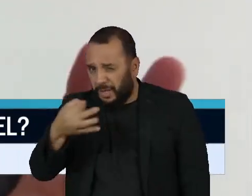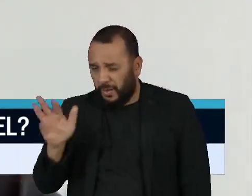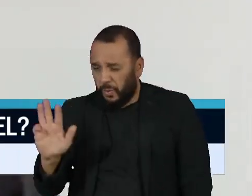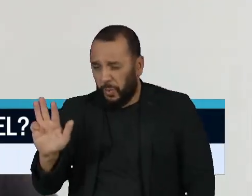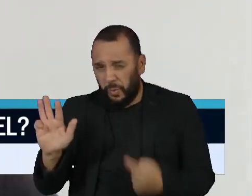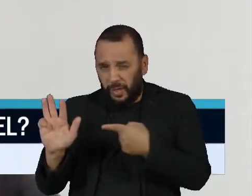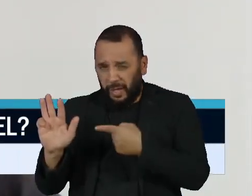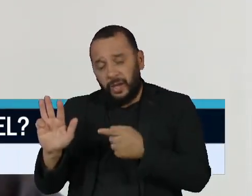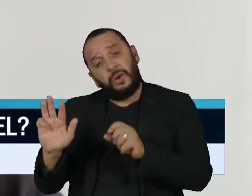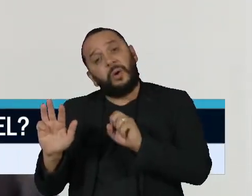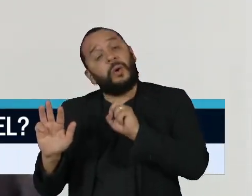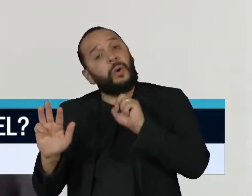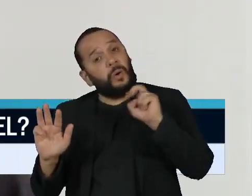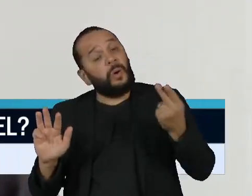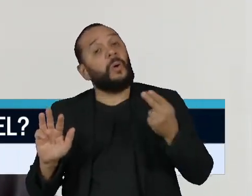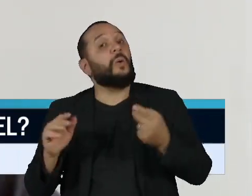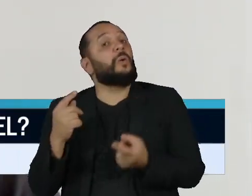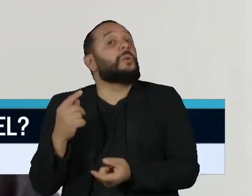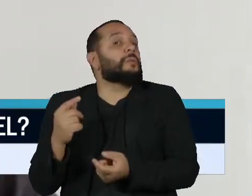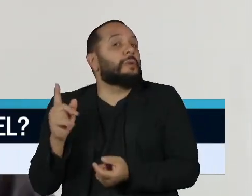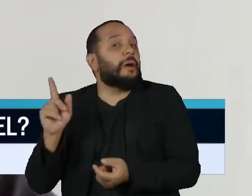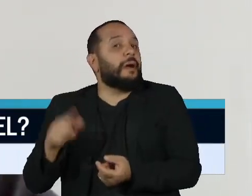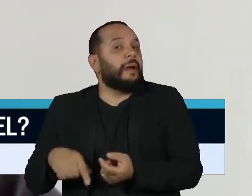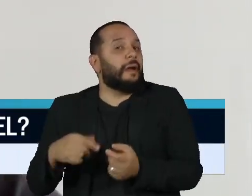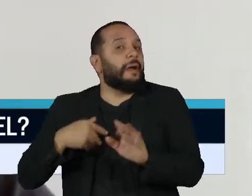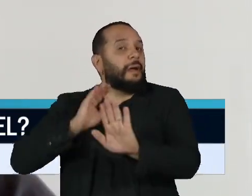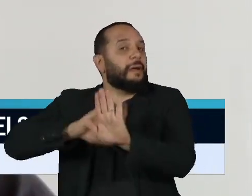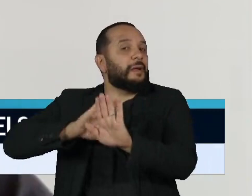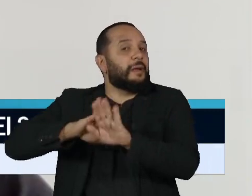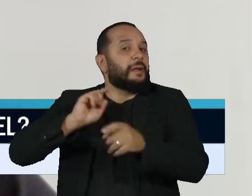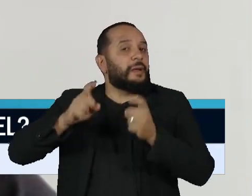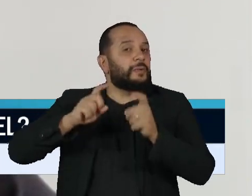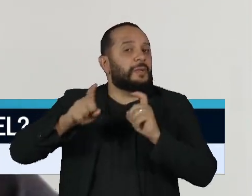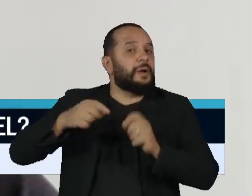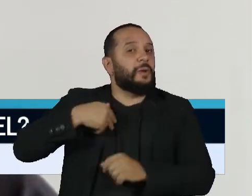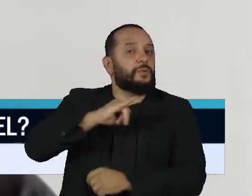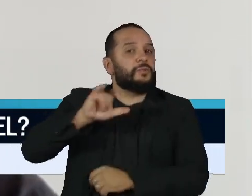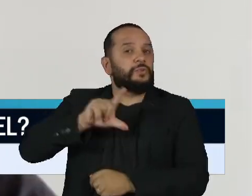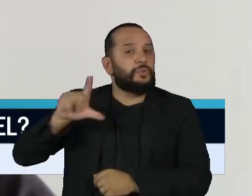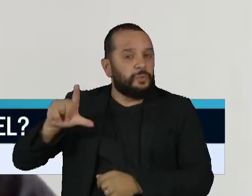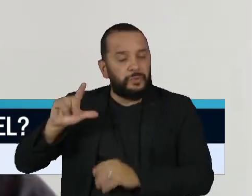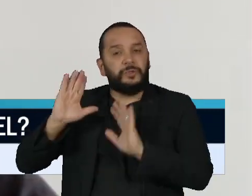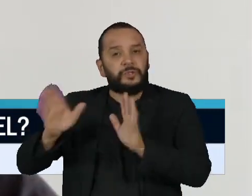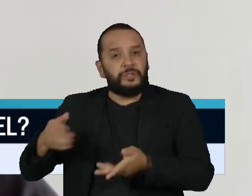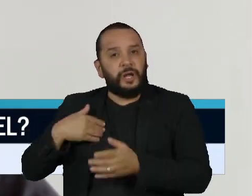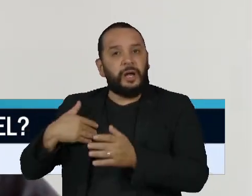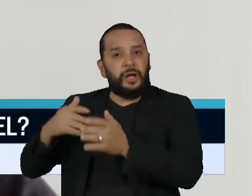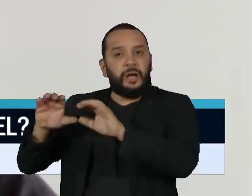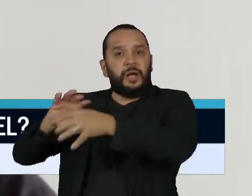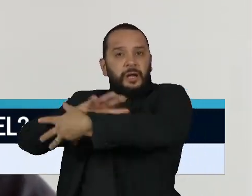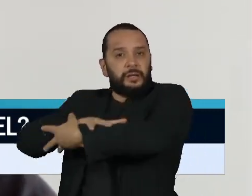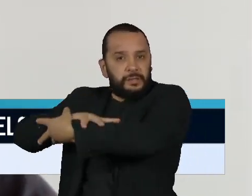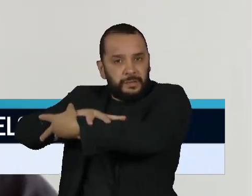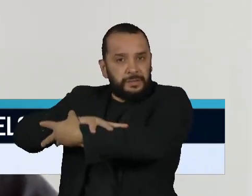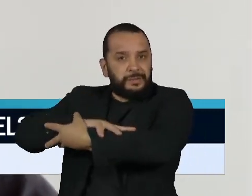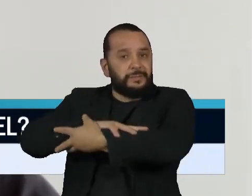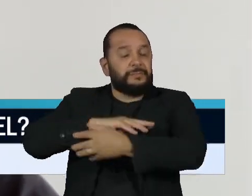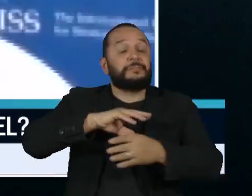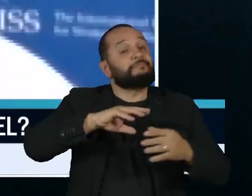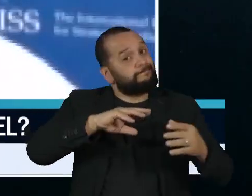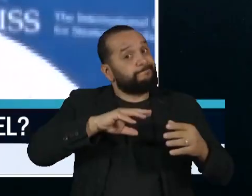uma marca da reunião de cúpula de julho entre Comunidade Europeia e América